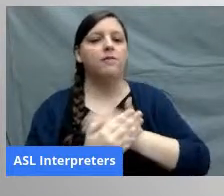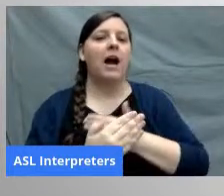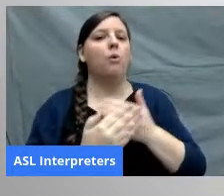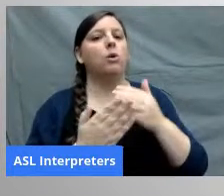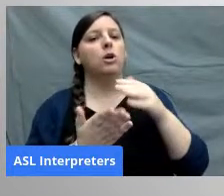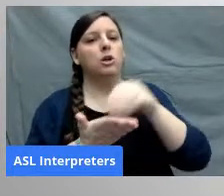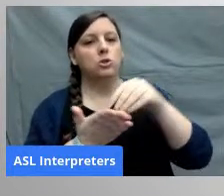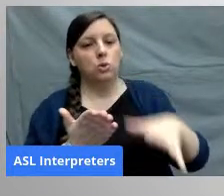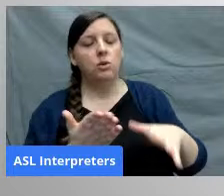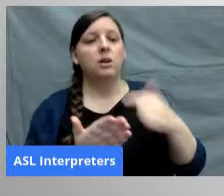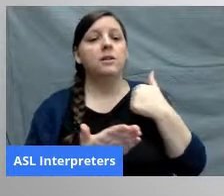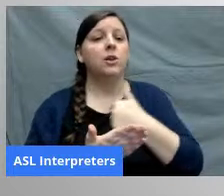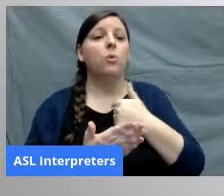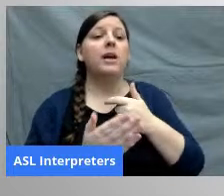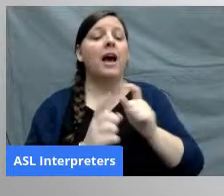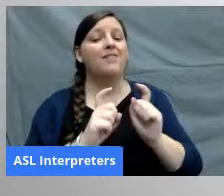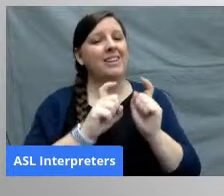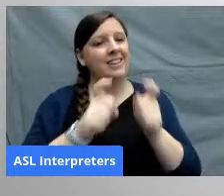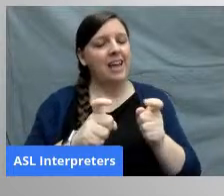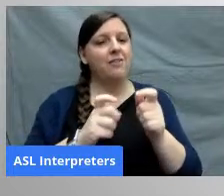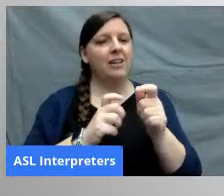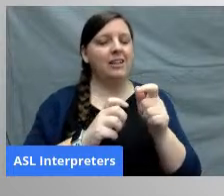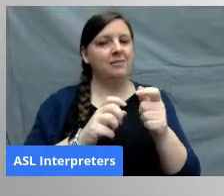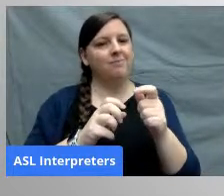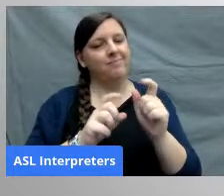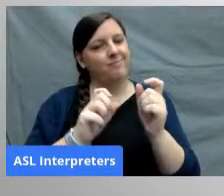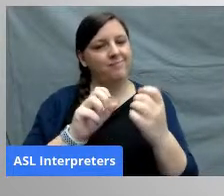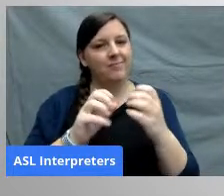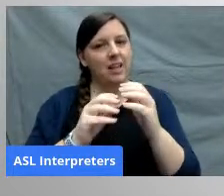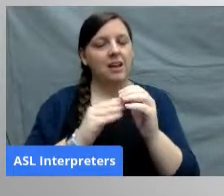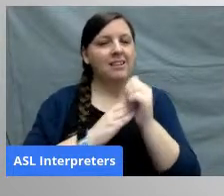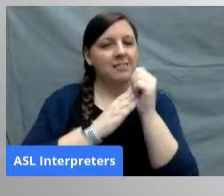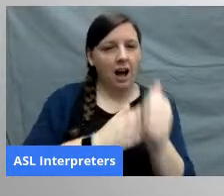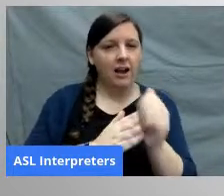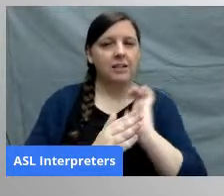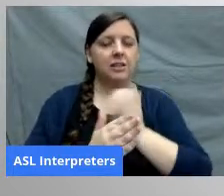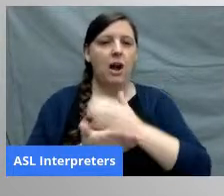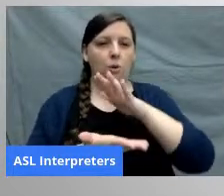leaders to make sure that there is a balance of live and